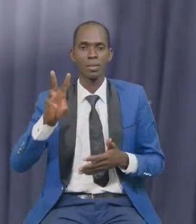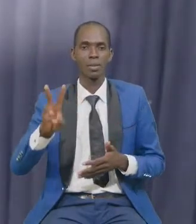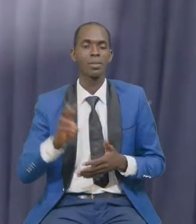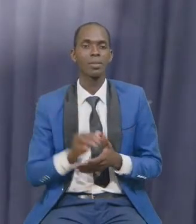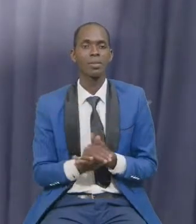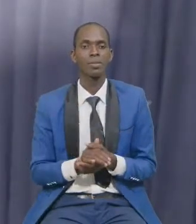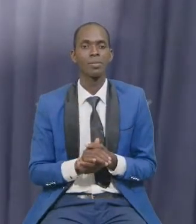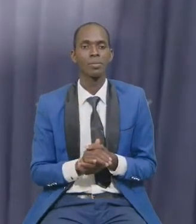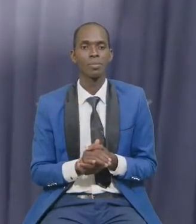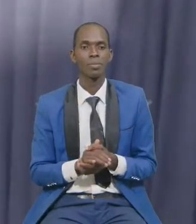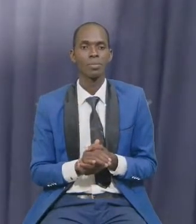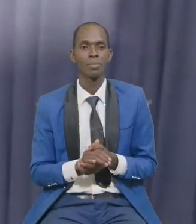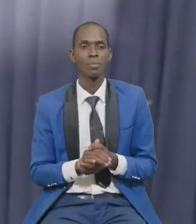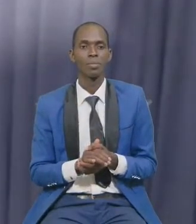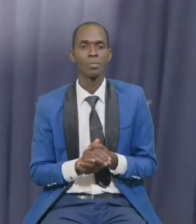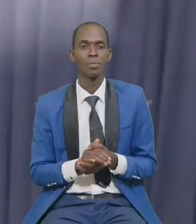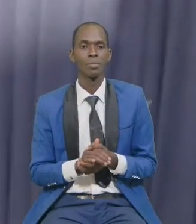36.